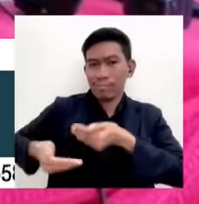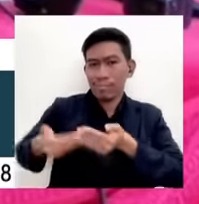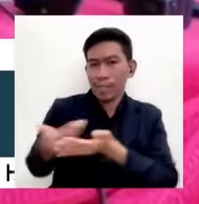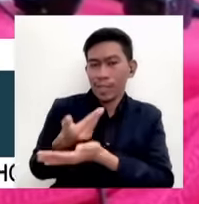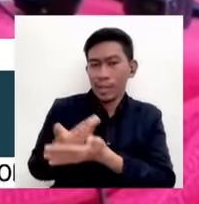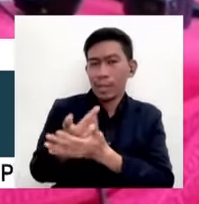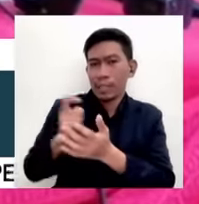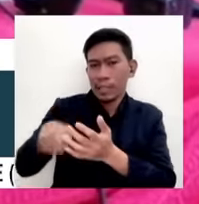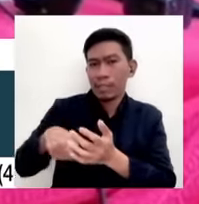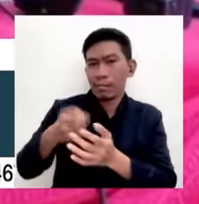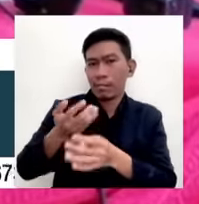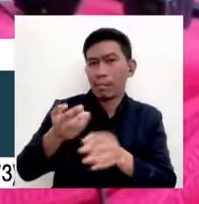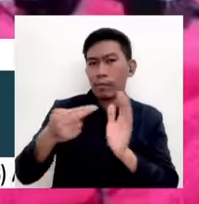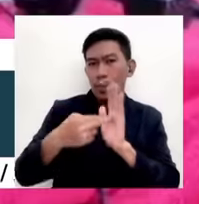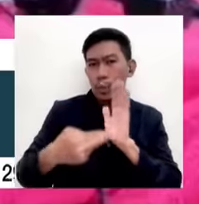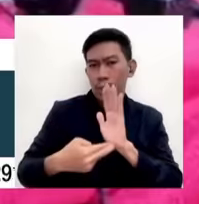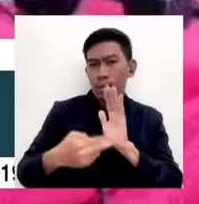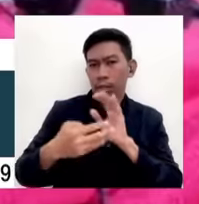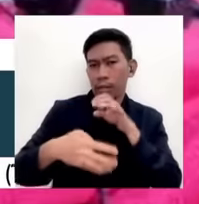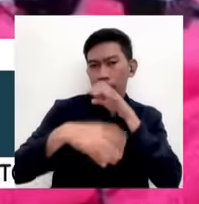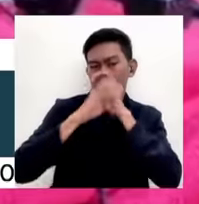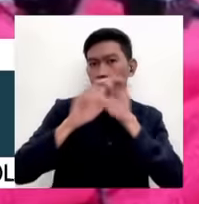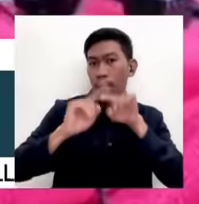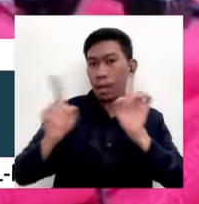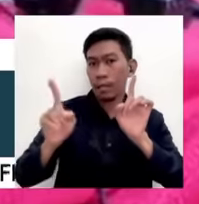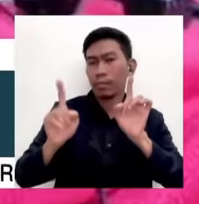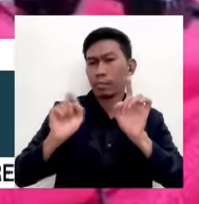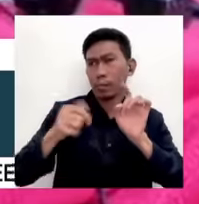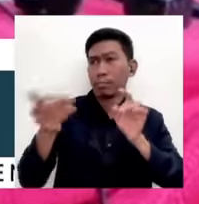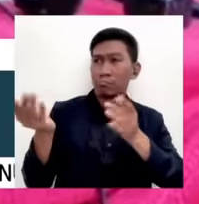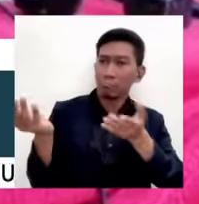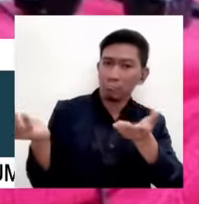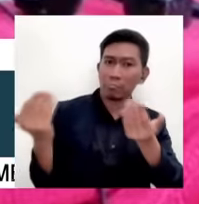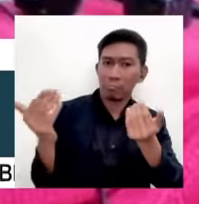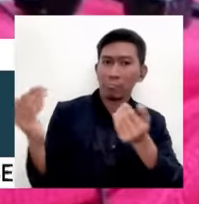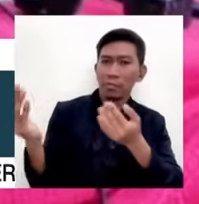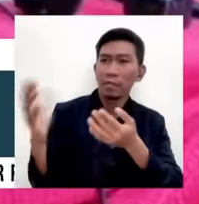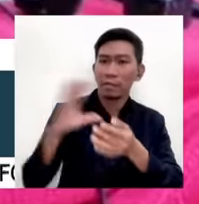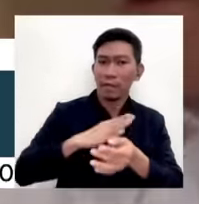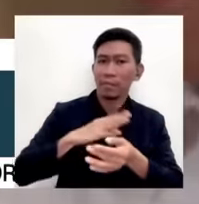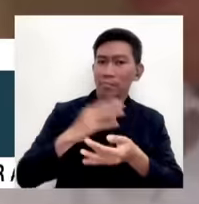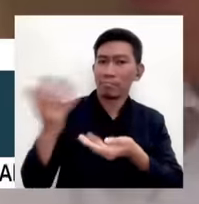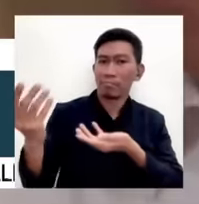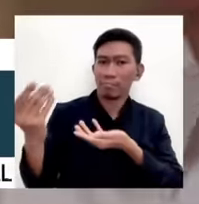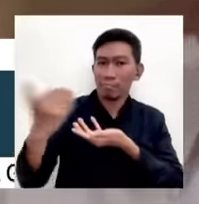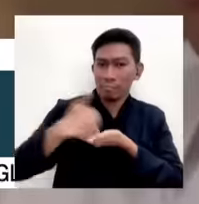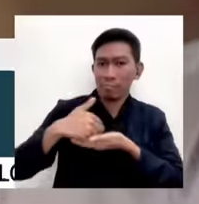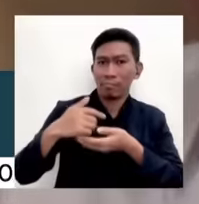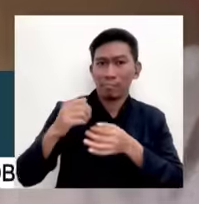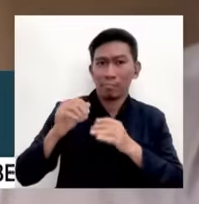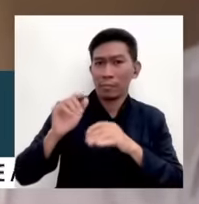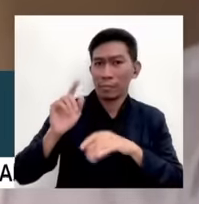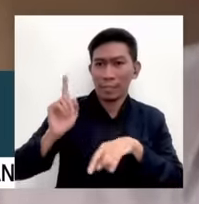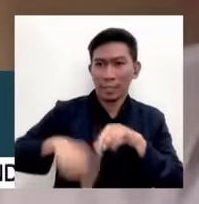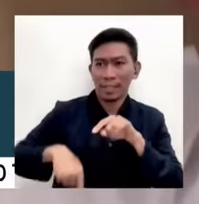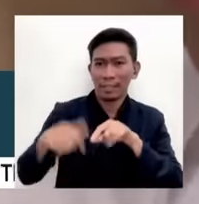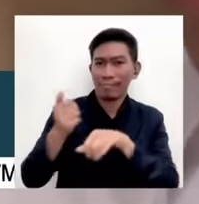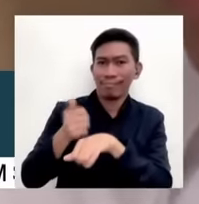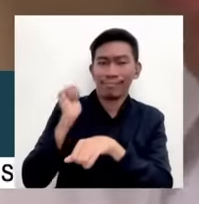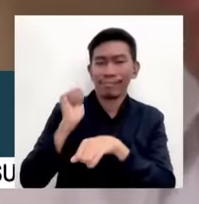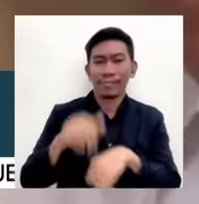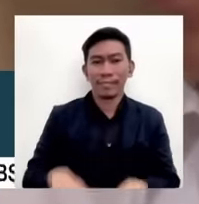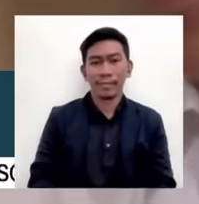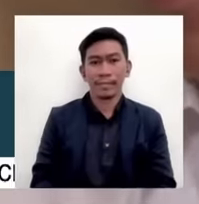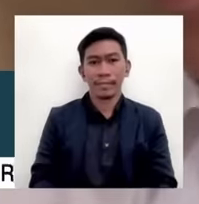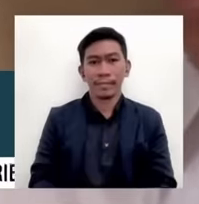restrict. But you can come. Mga taga Luzon, Visaya, we will not deny you. The former president said he